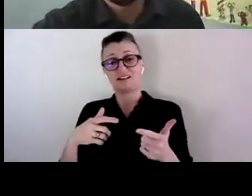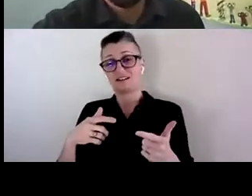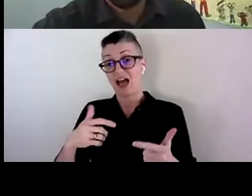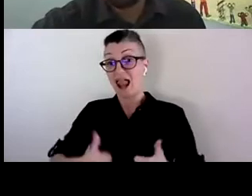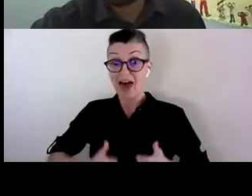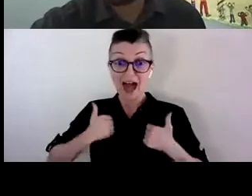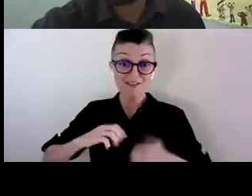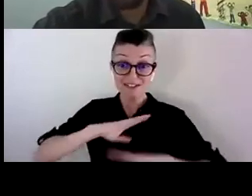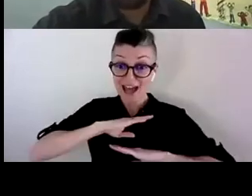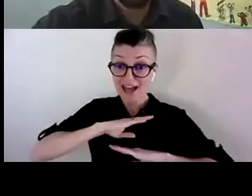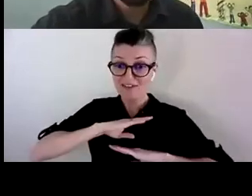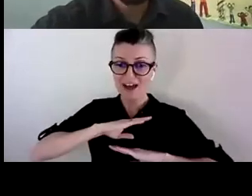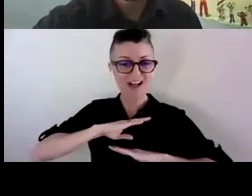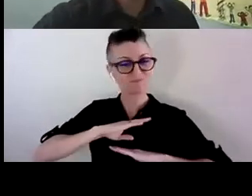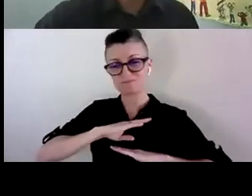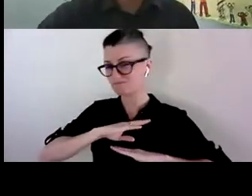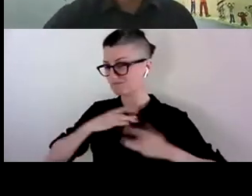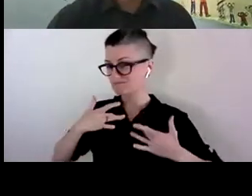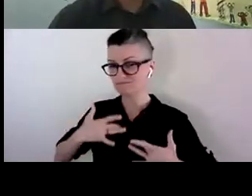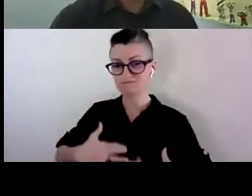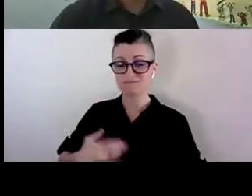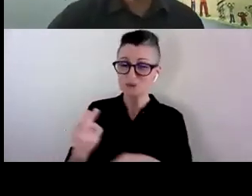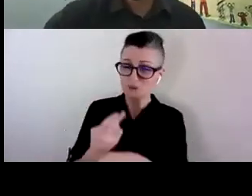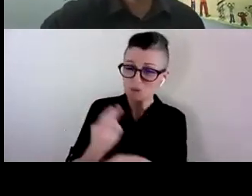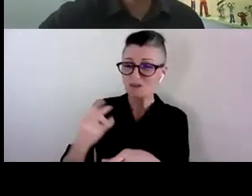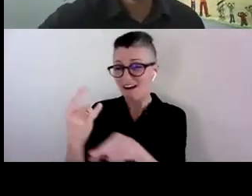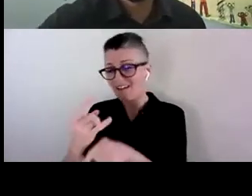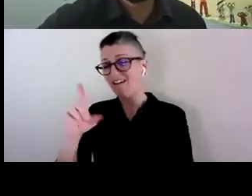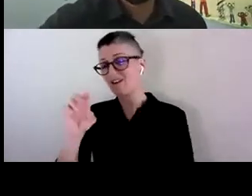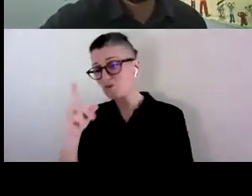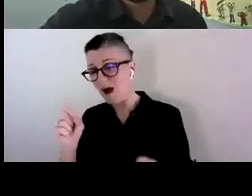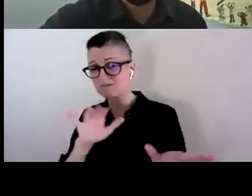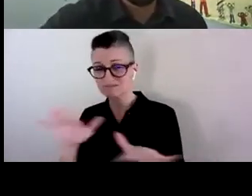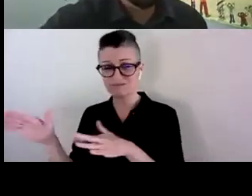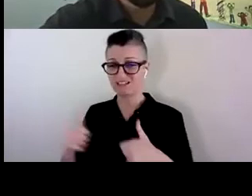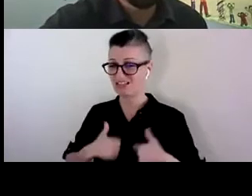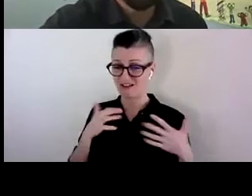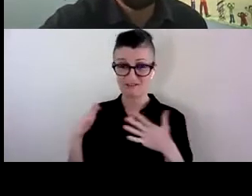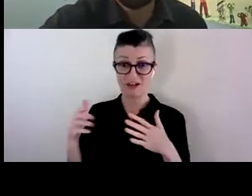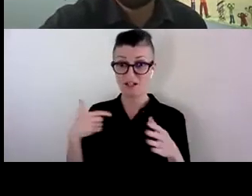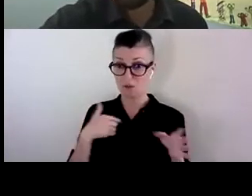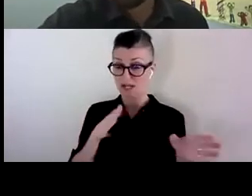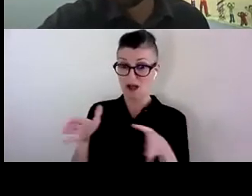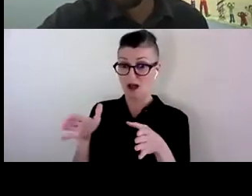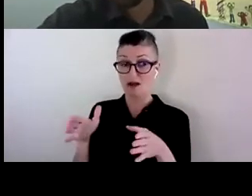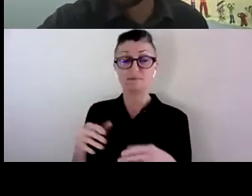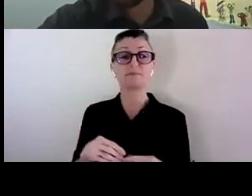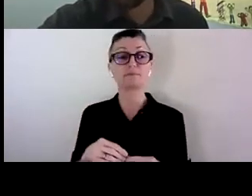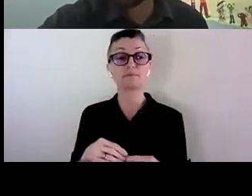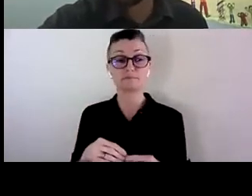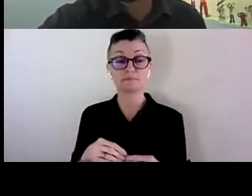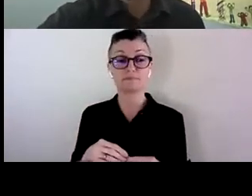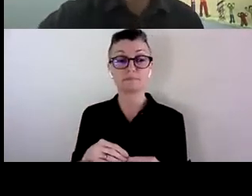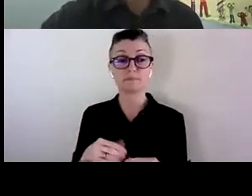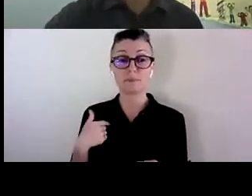ideation. But oppressed peoples don't just deal with the racism or other types of oppression that we directly experience. We are also